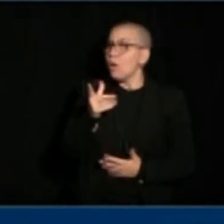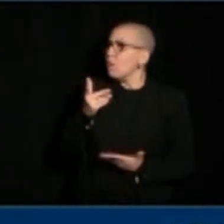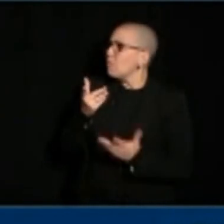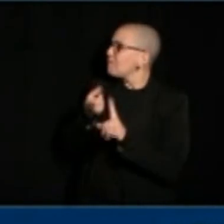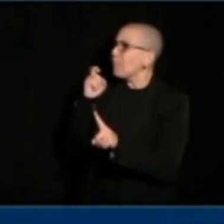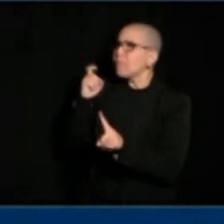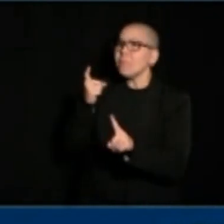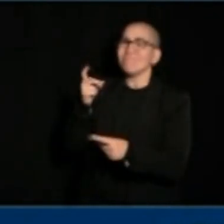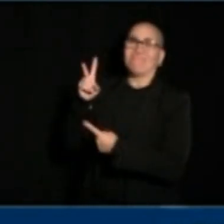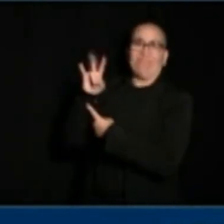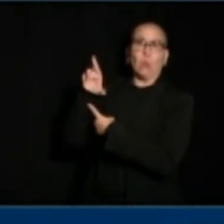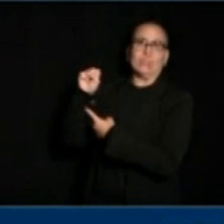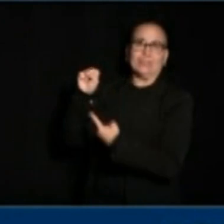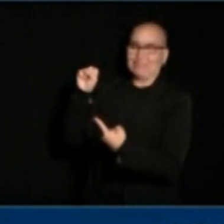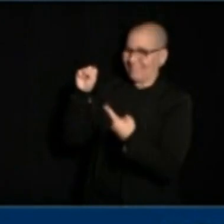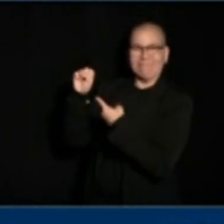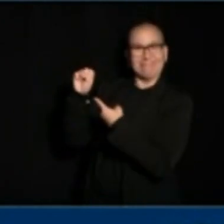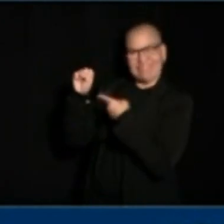reality.